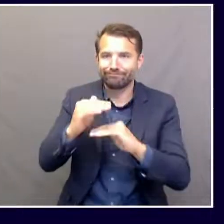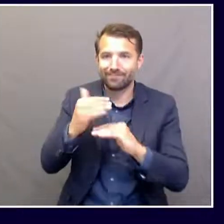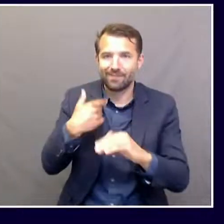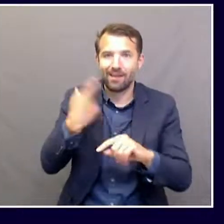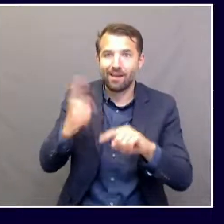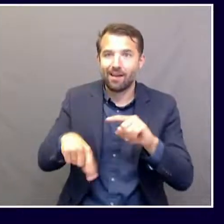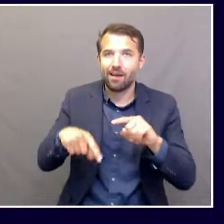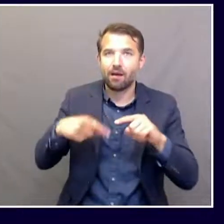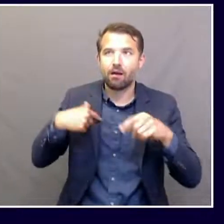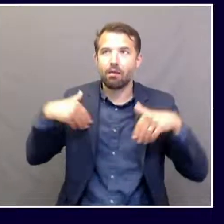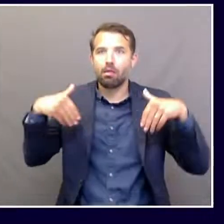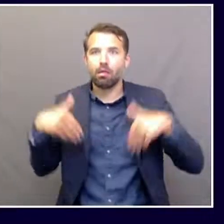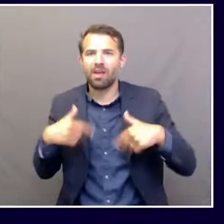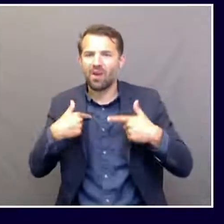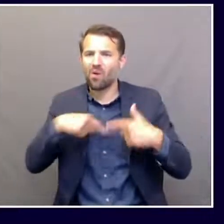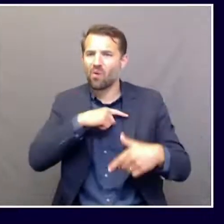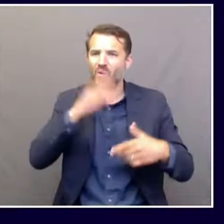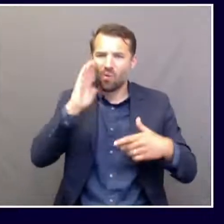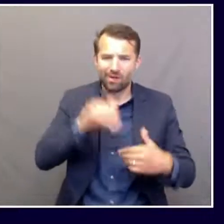Okay.